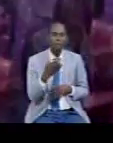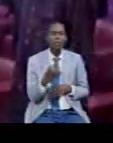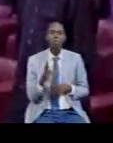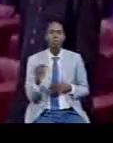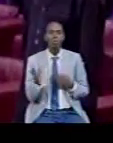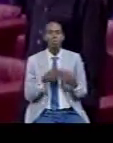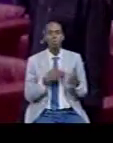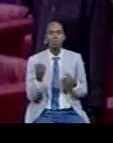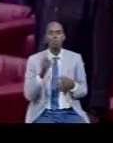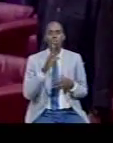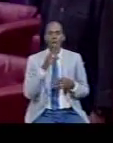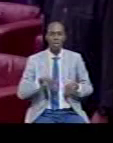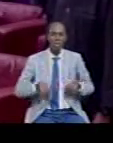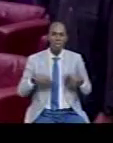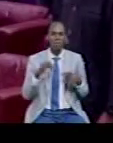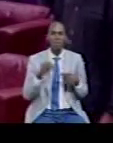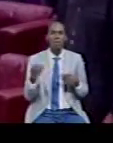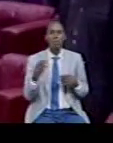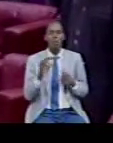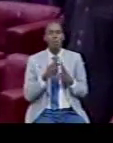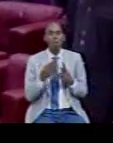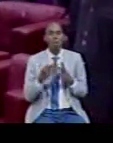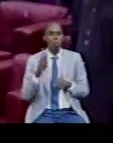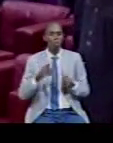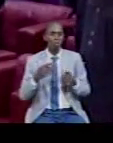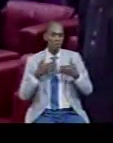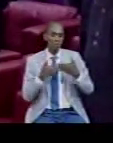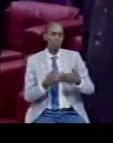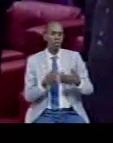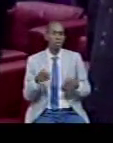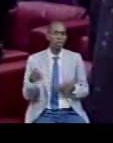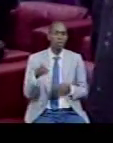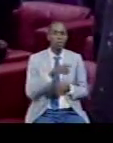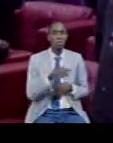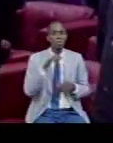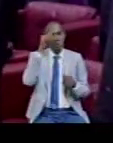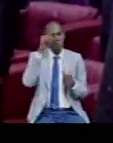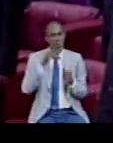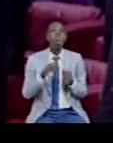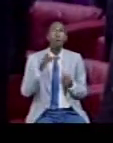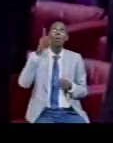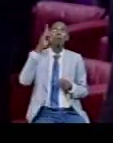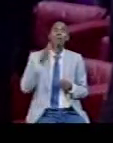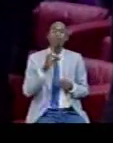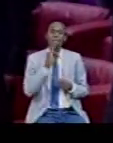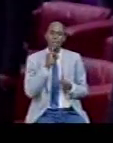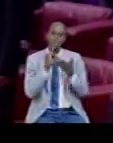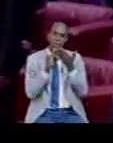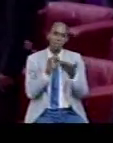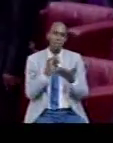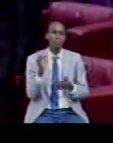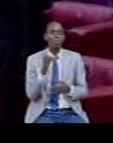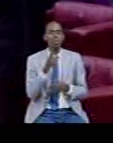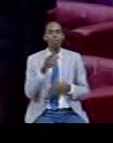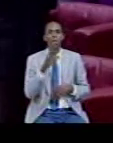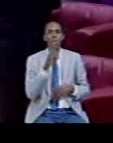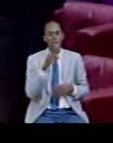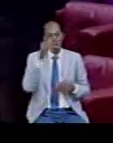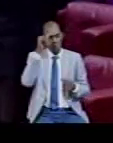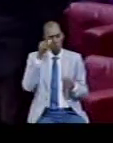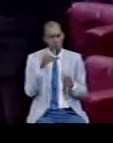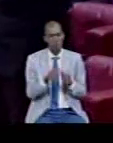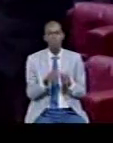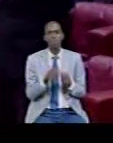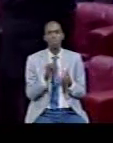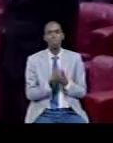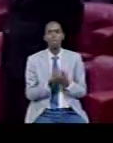you are residing, or those who are surrounding you, remember, God is there where you are. Make up your mind. You are going to follow him